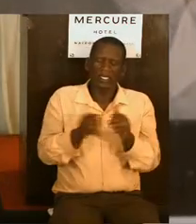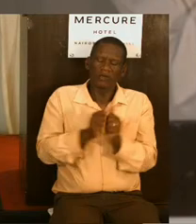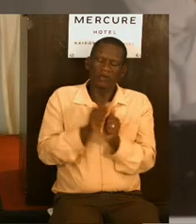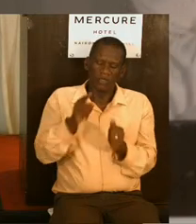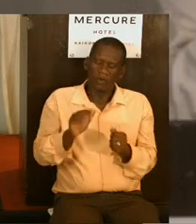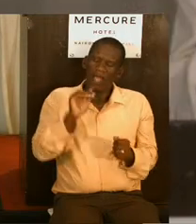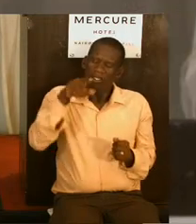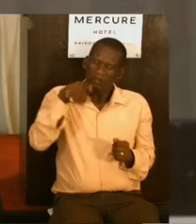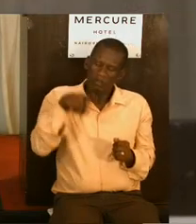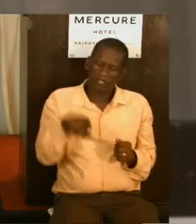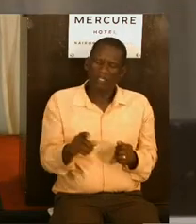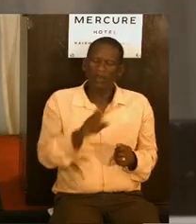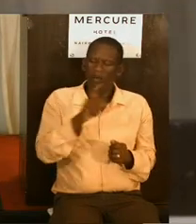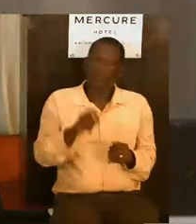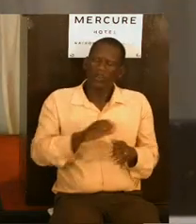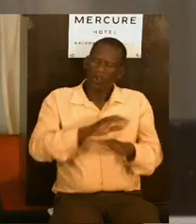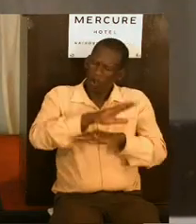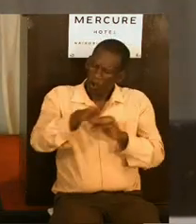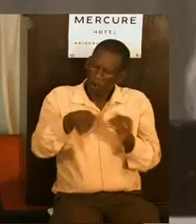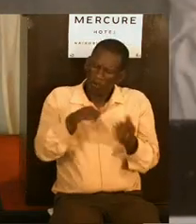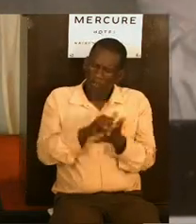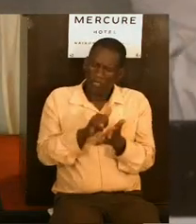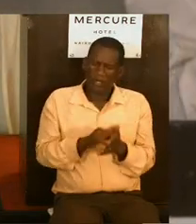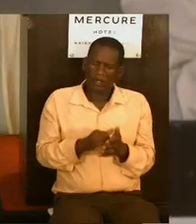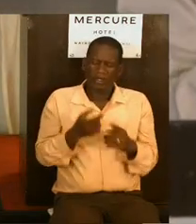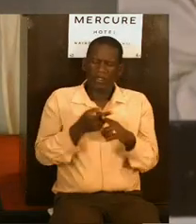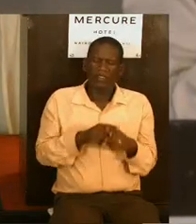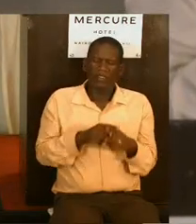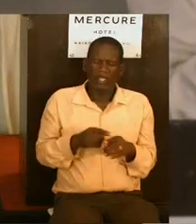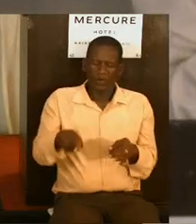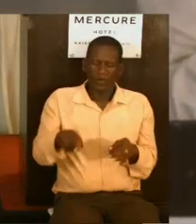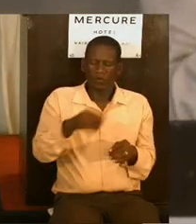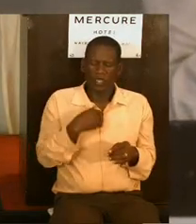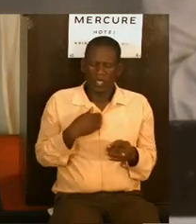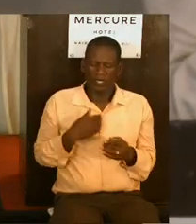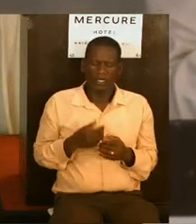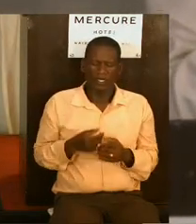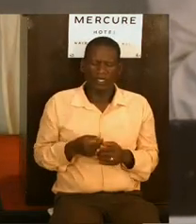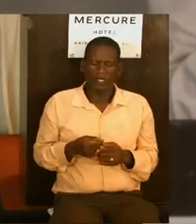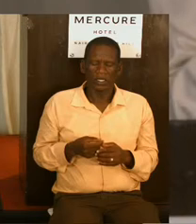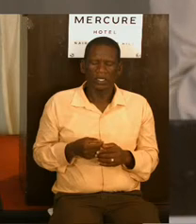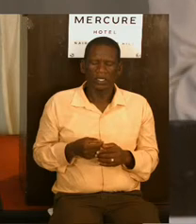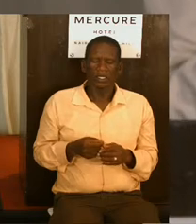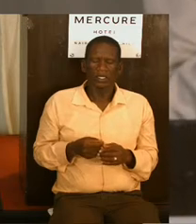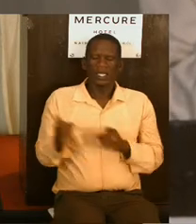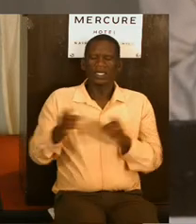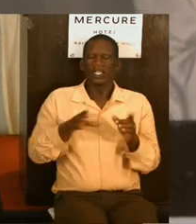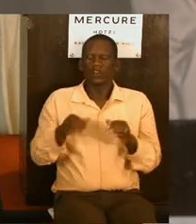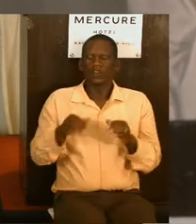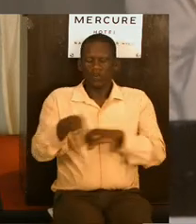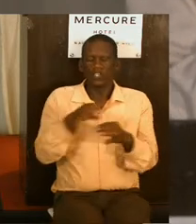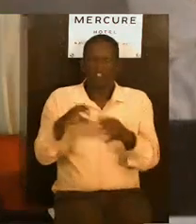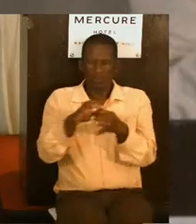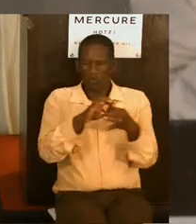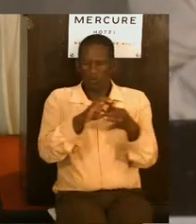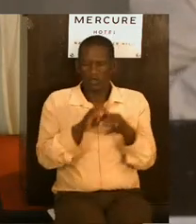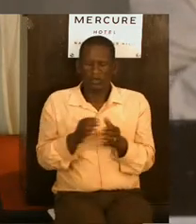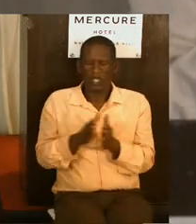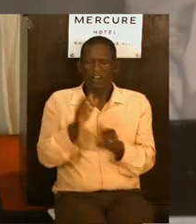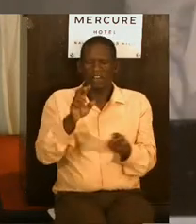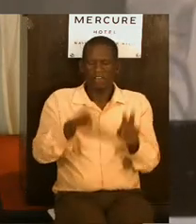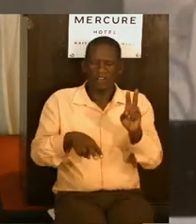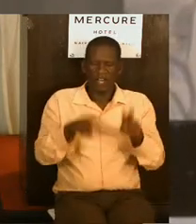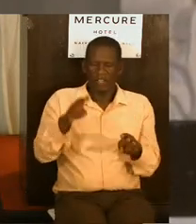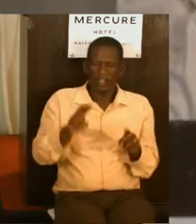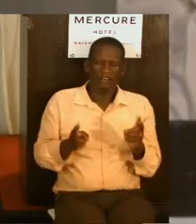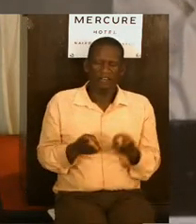ask yourself are you all that then we had uh at the directorate of national cohesion and values